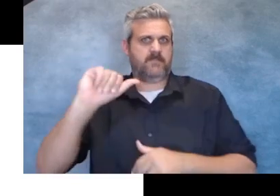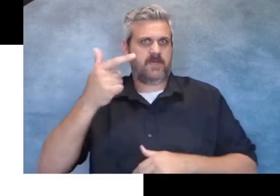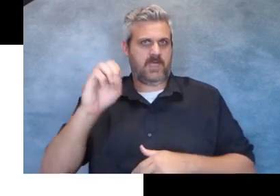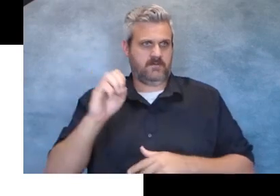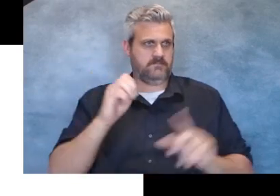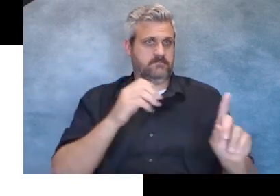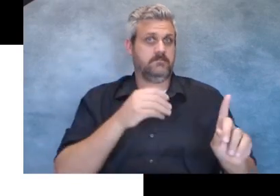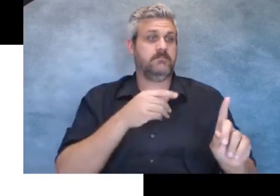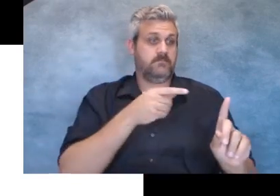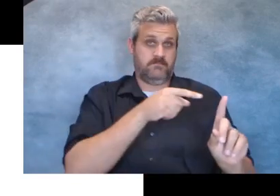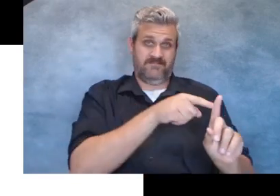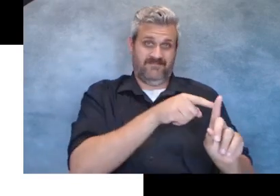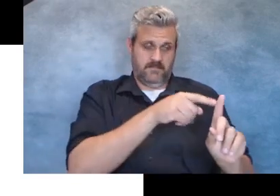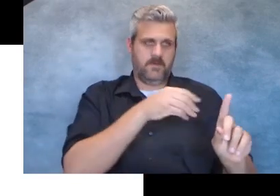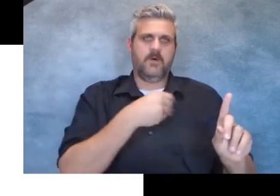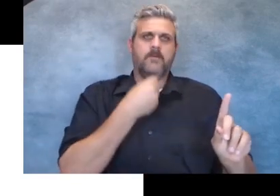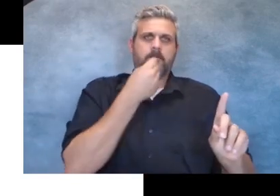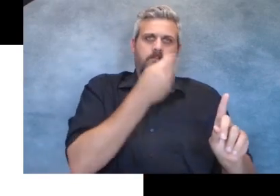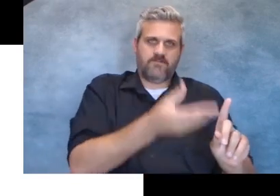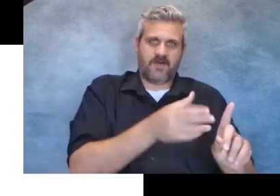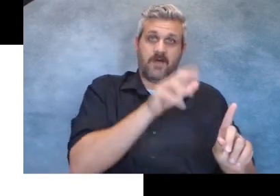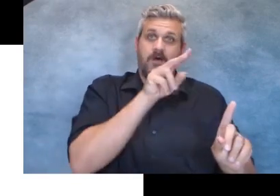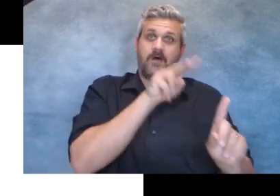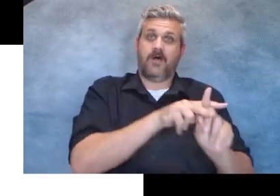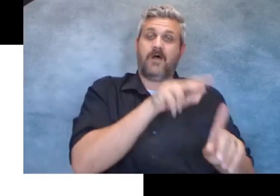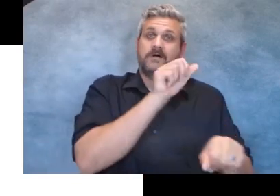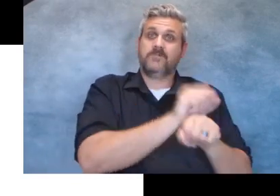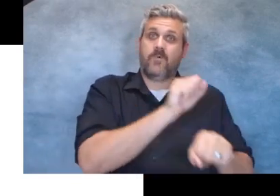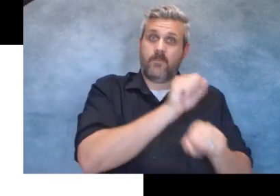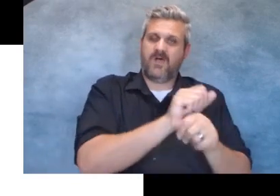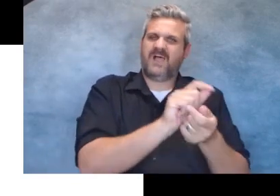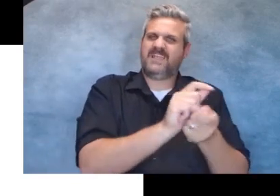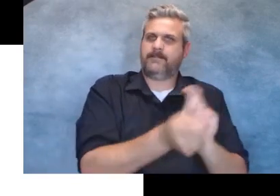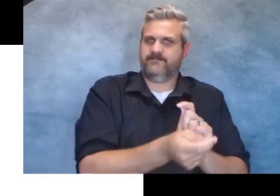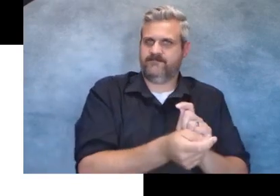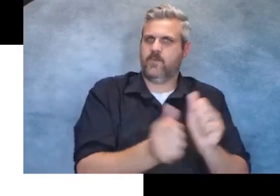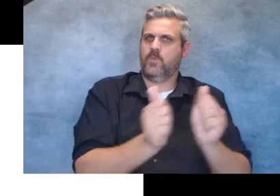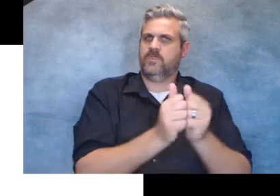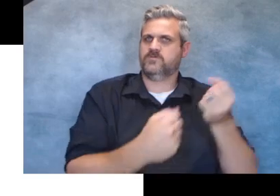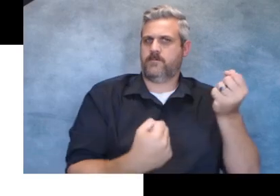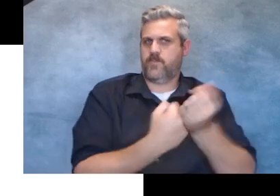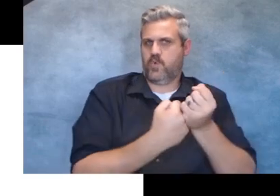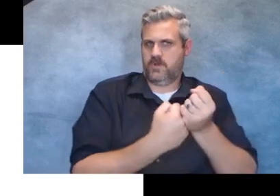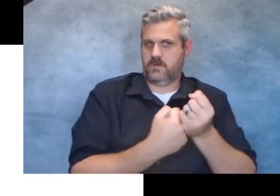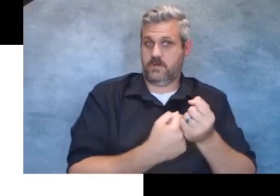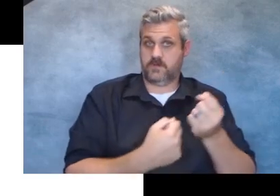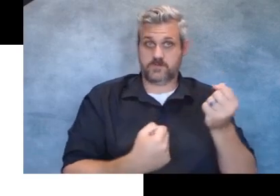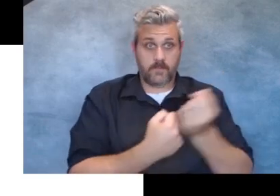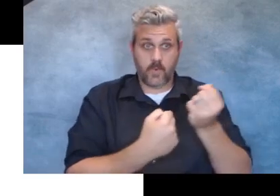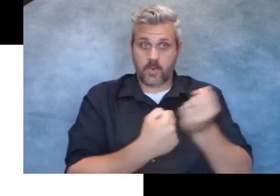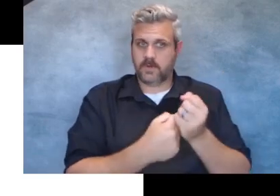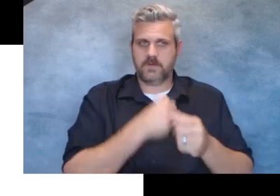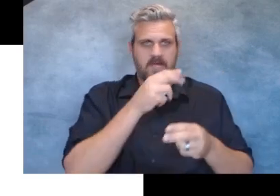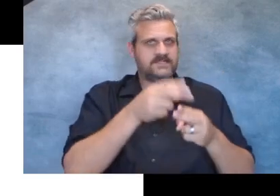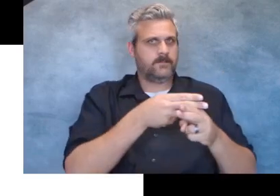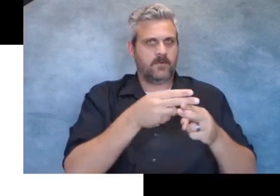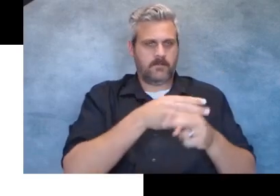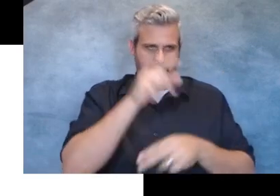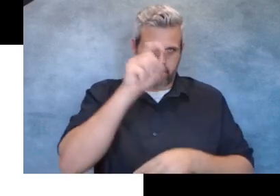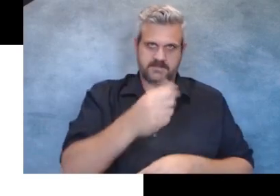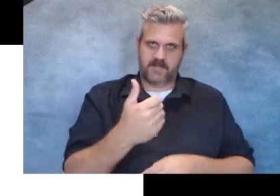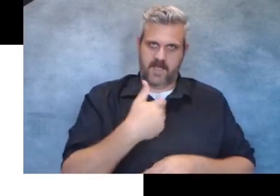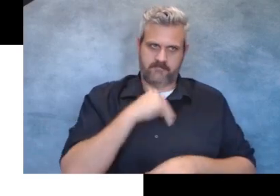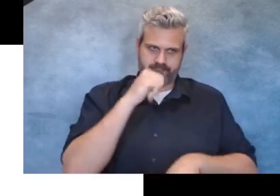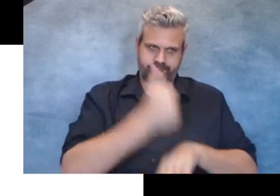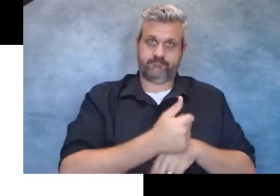provided an adapted assignment and the supports above. These supports are not temporary and are needed for